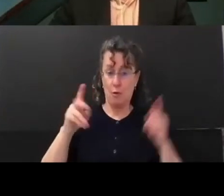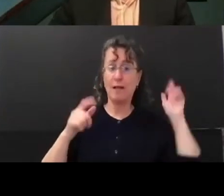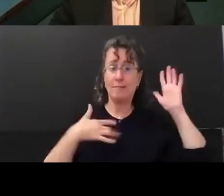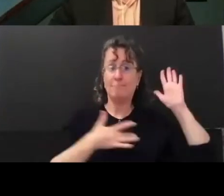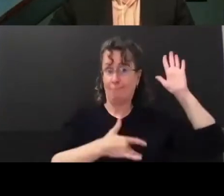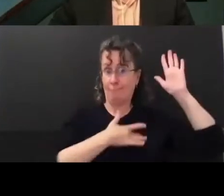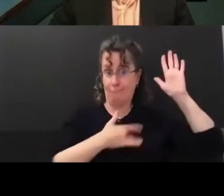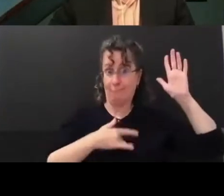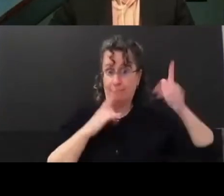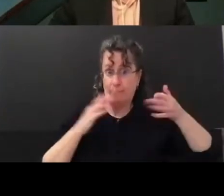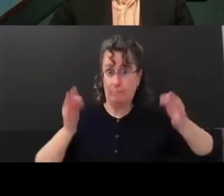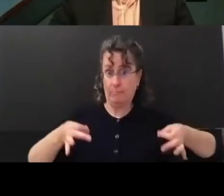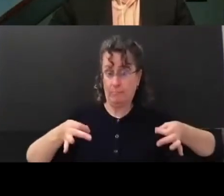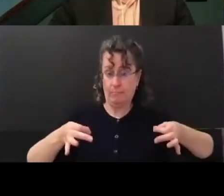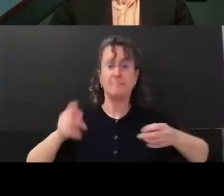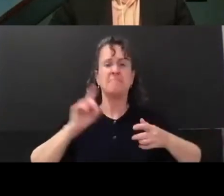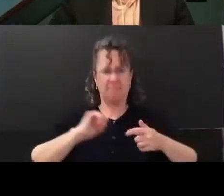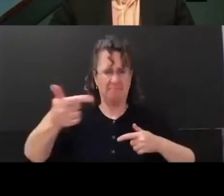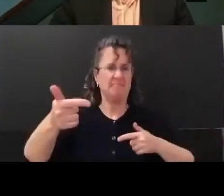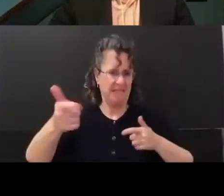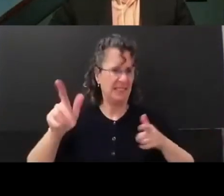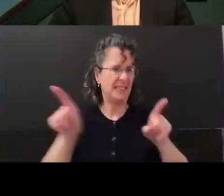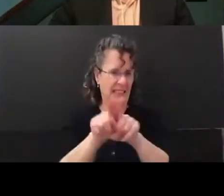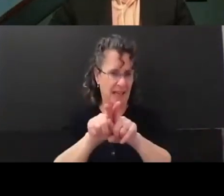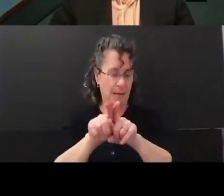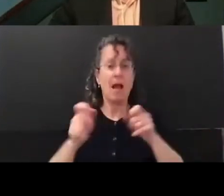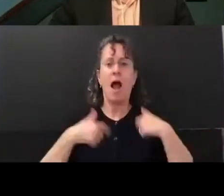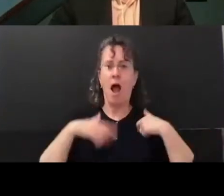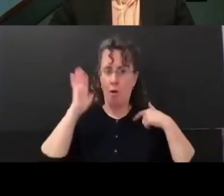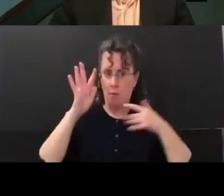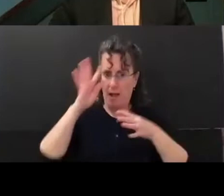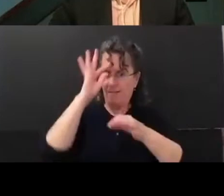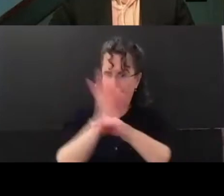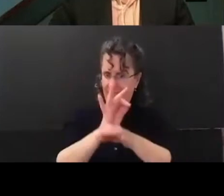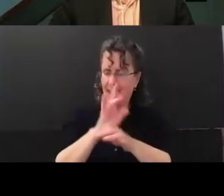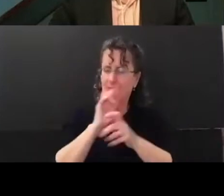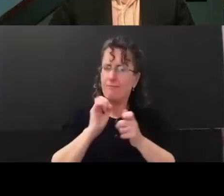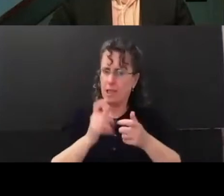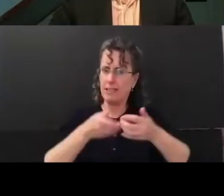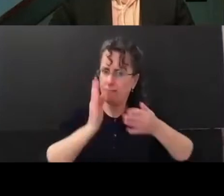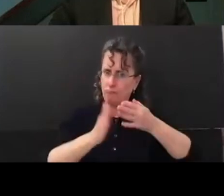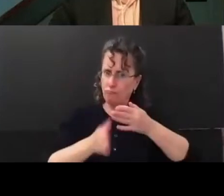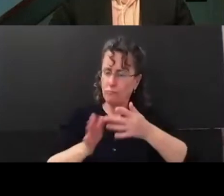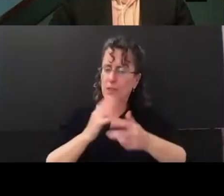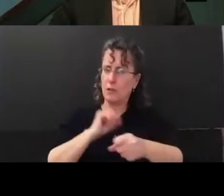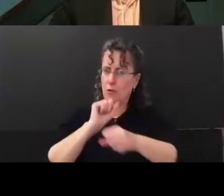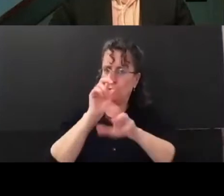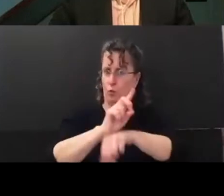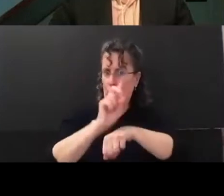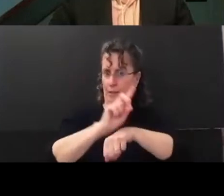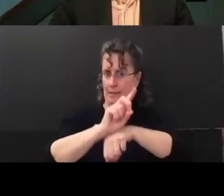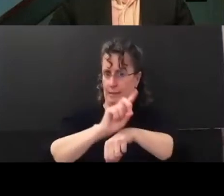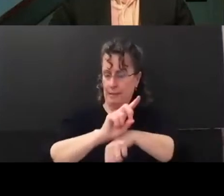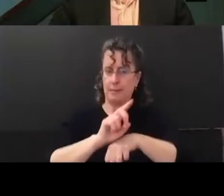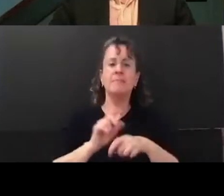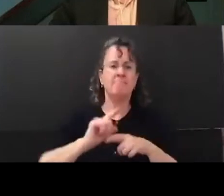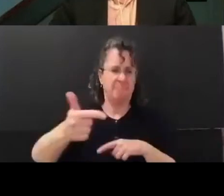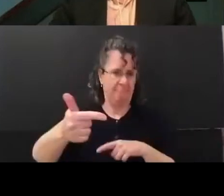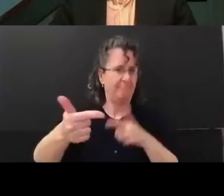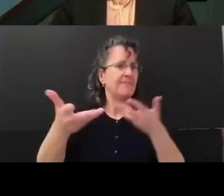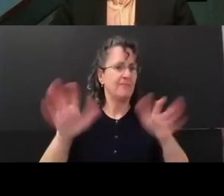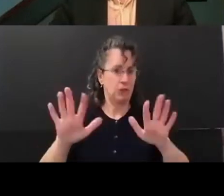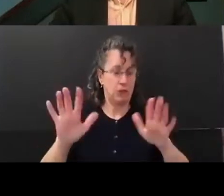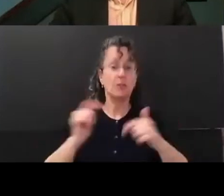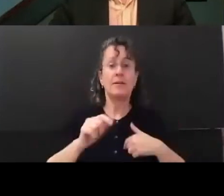solemnly affirm that I will faithfully execute the duties that I will faithfully execute the duties of Select Board